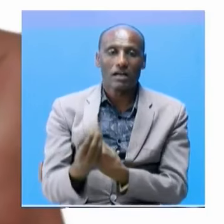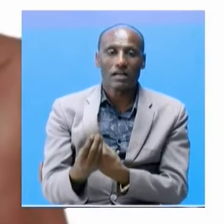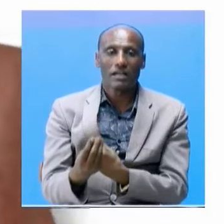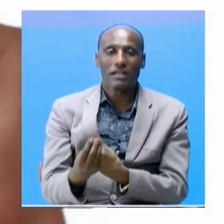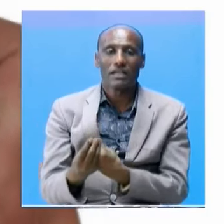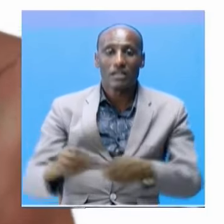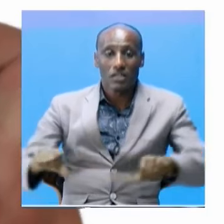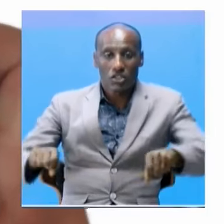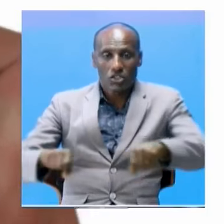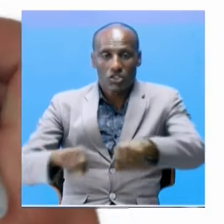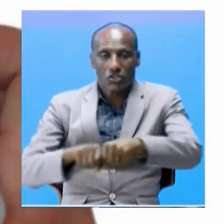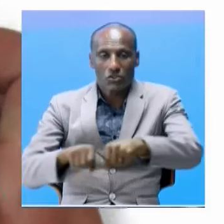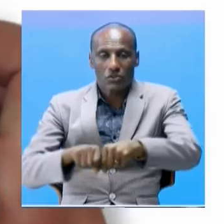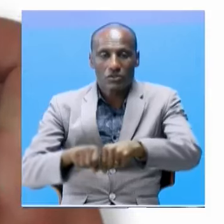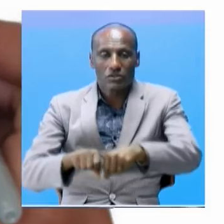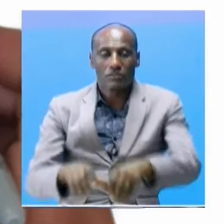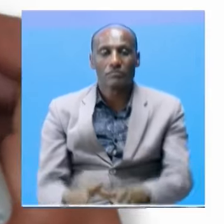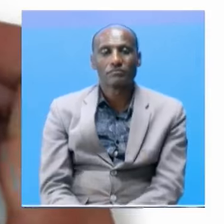shoes.